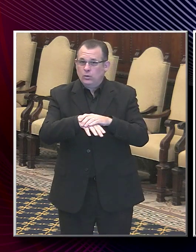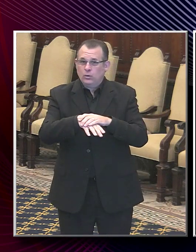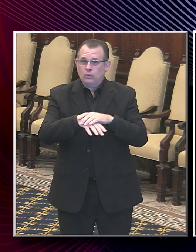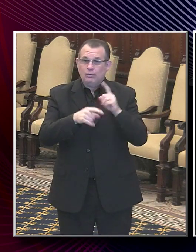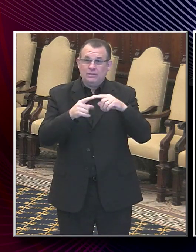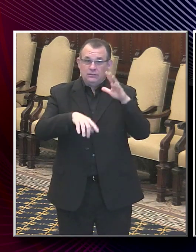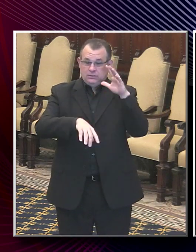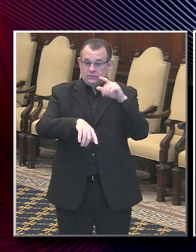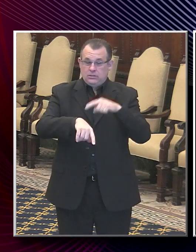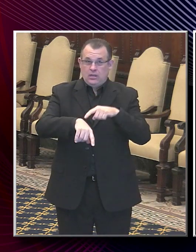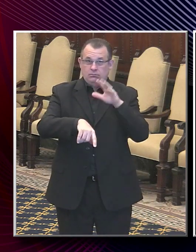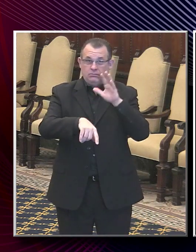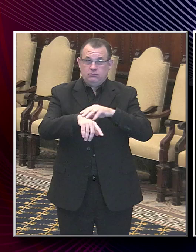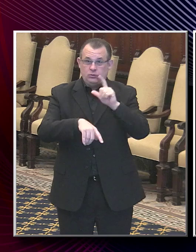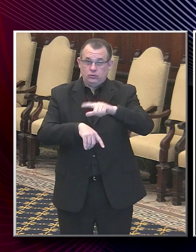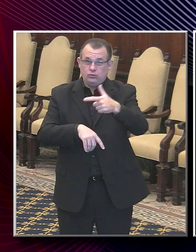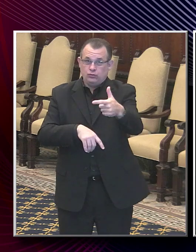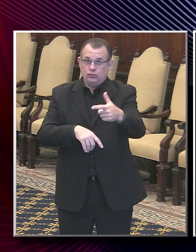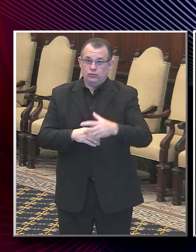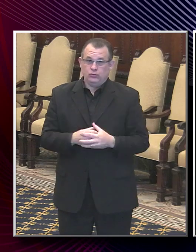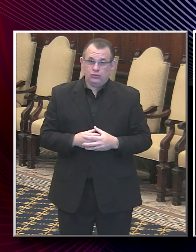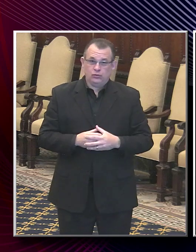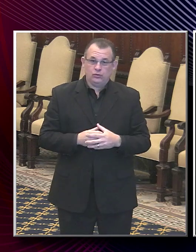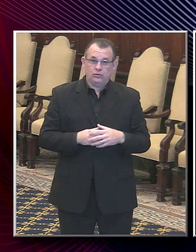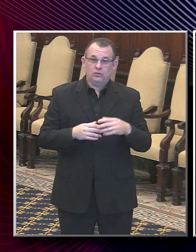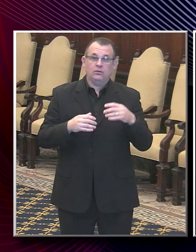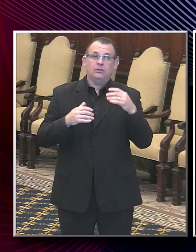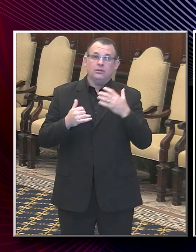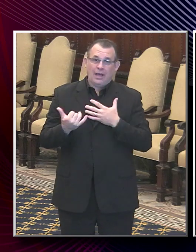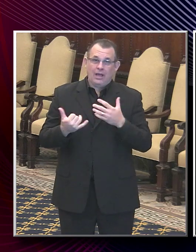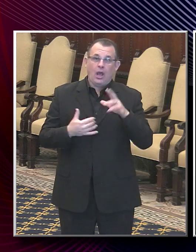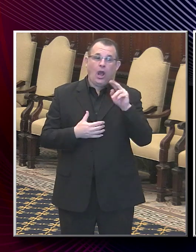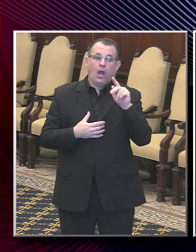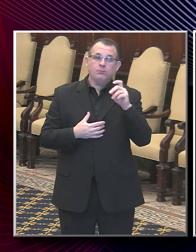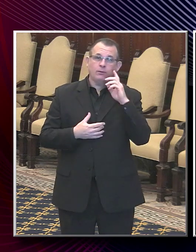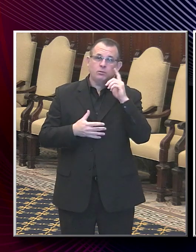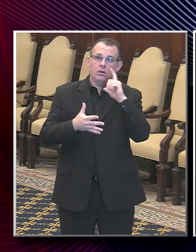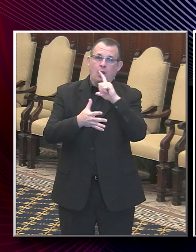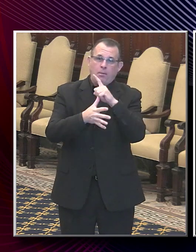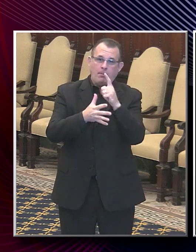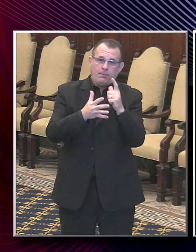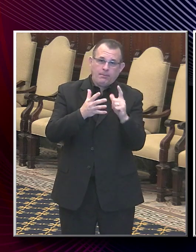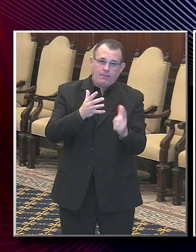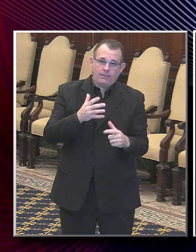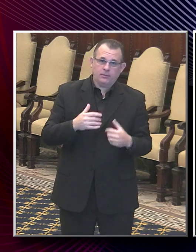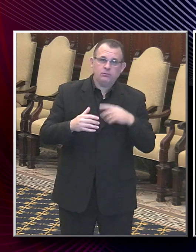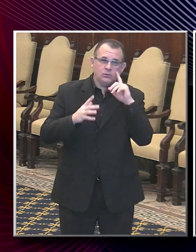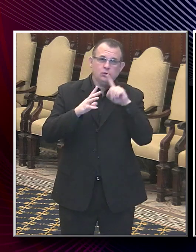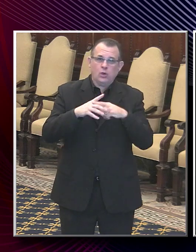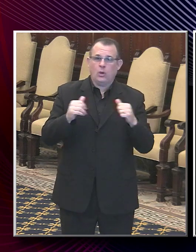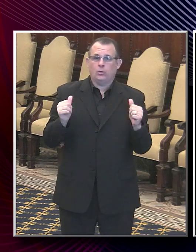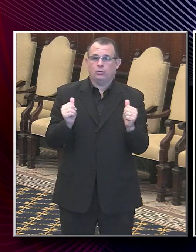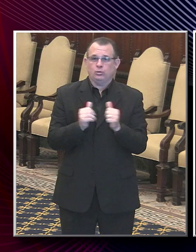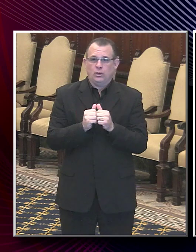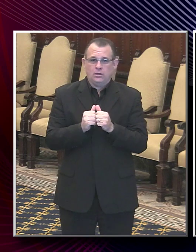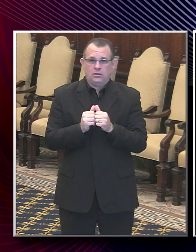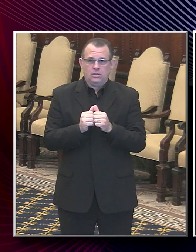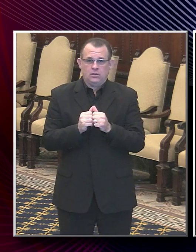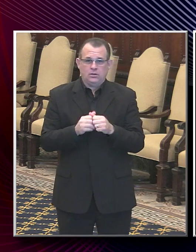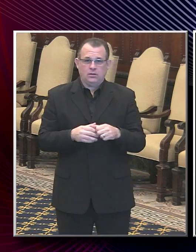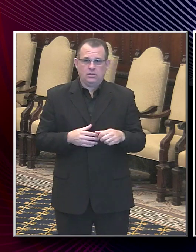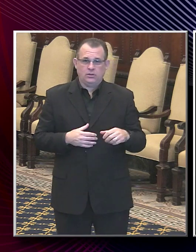purposes. We will now unmute reporters one by one to ask your questions, and we will start with Shaira Arias from